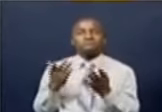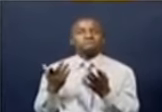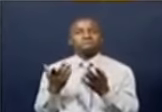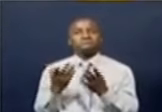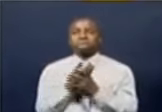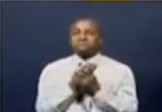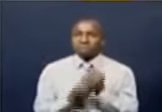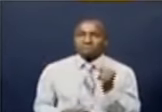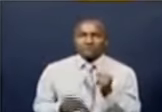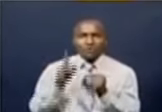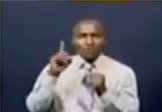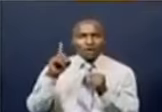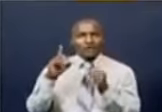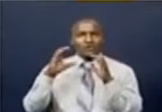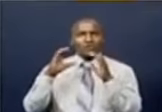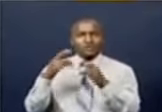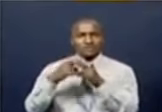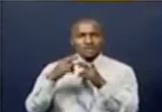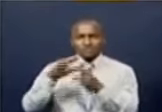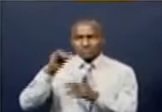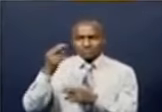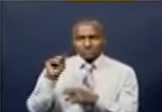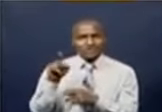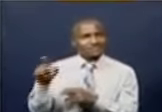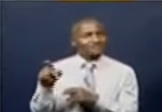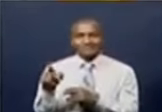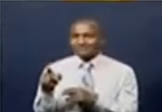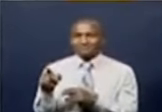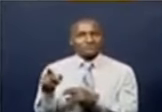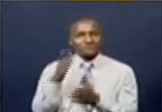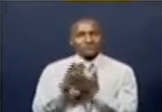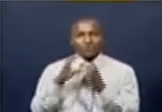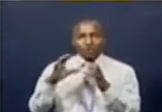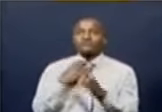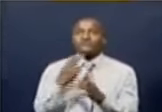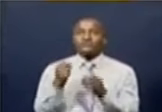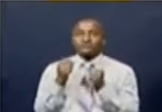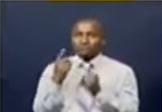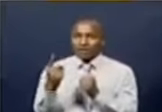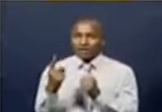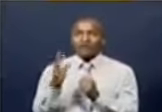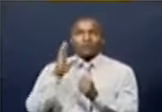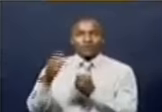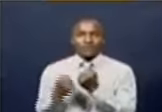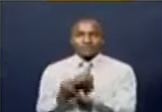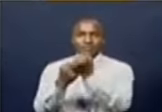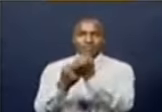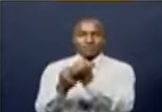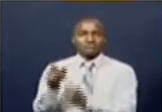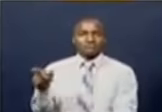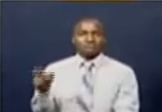which one of the legendary coach, John Ansra, was treated. Right. And as coaches, we were speaking at one voice and we were with John Ansra.